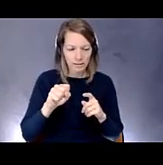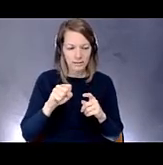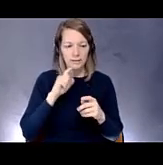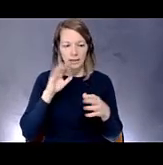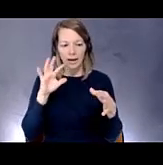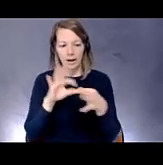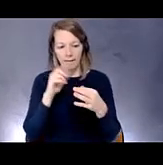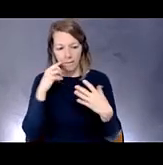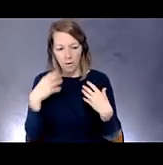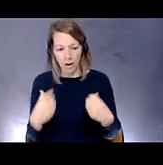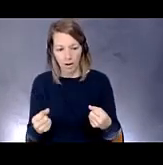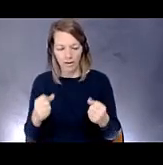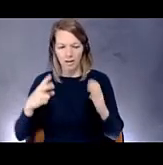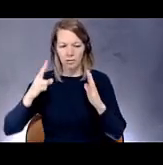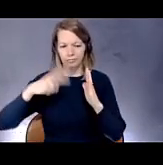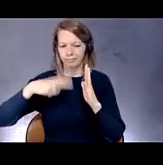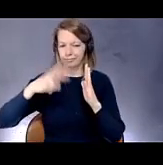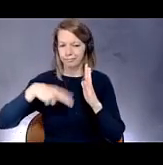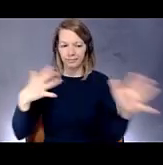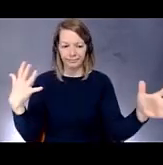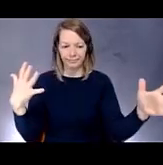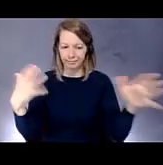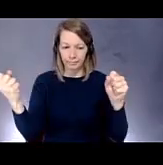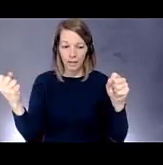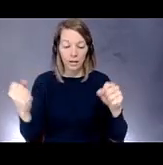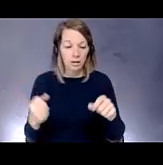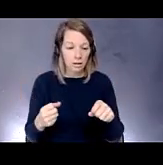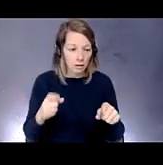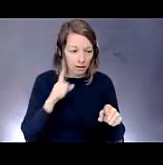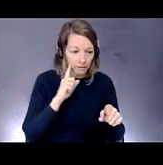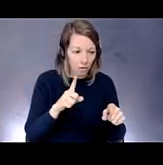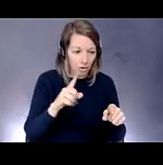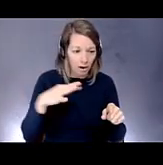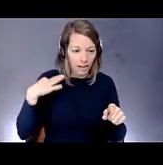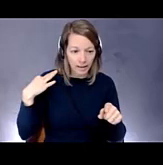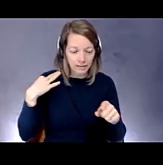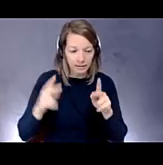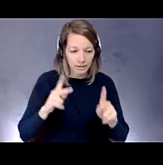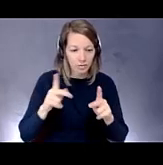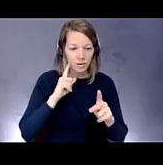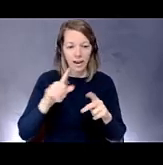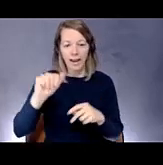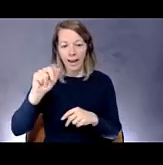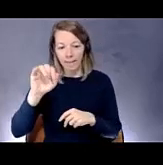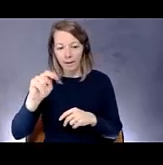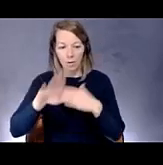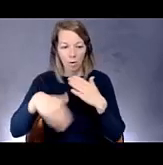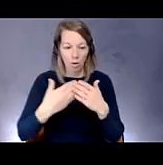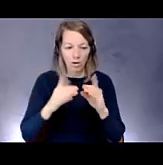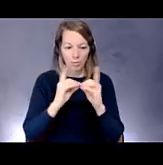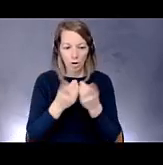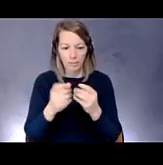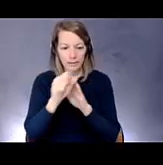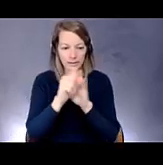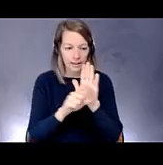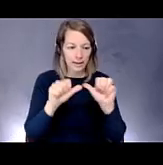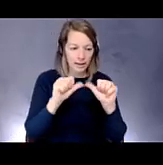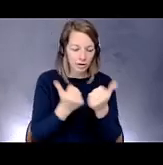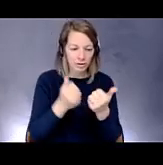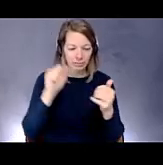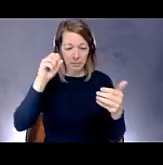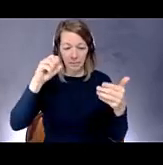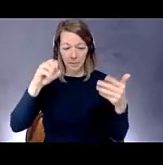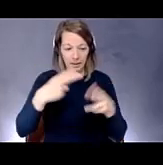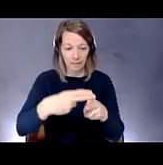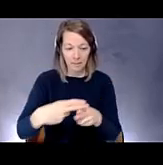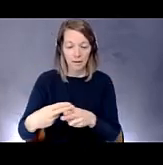consumer advocates, health plans, our elected officials, the administration, all our departments and state agencies, just